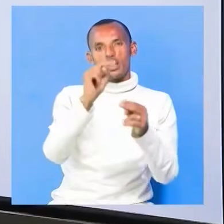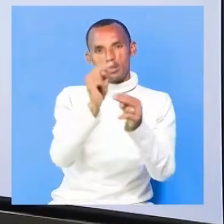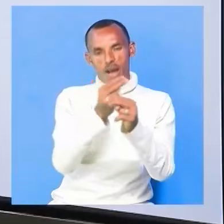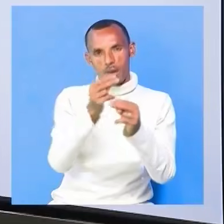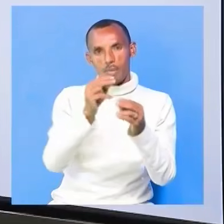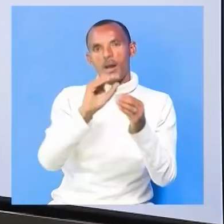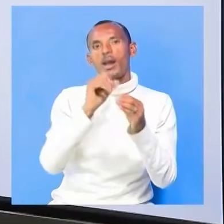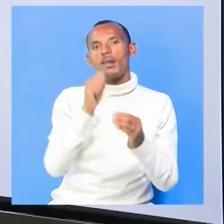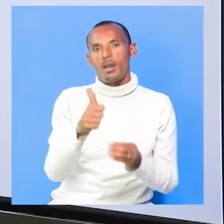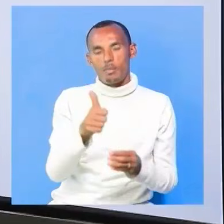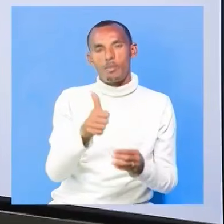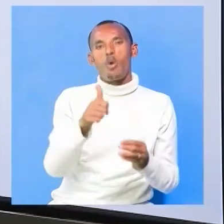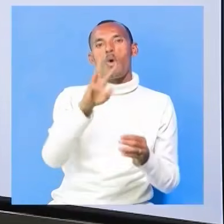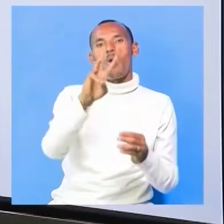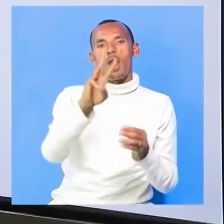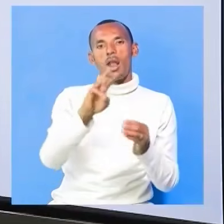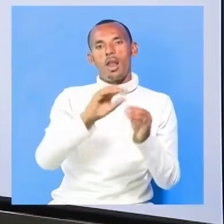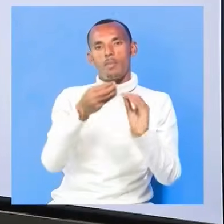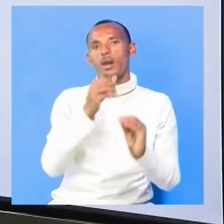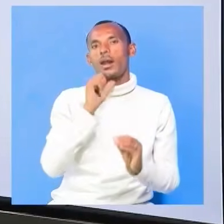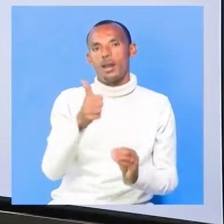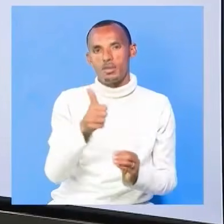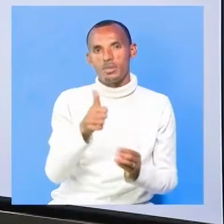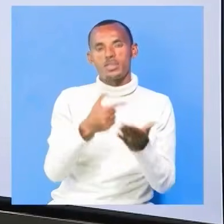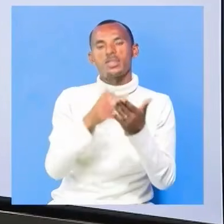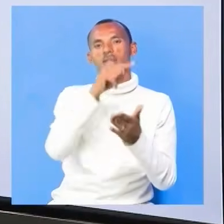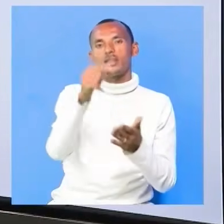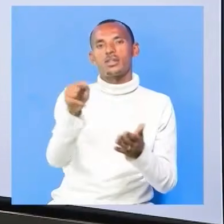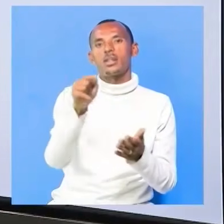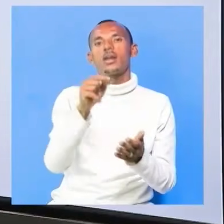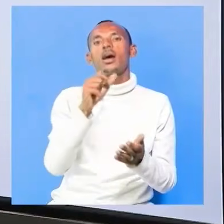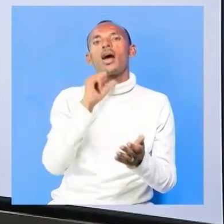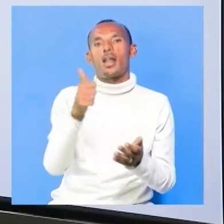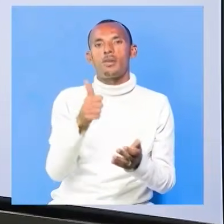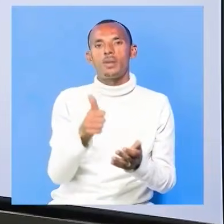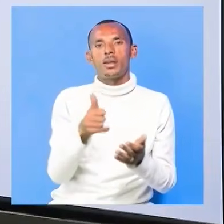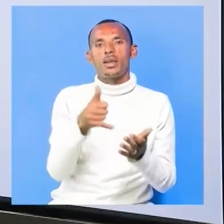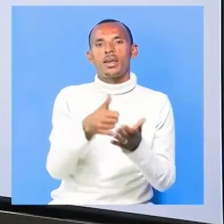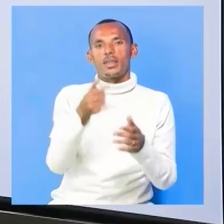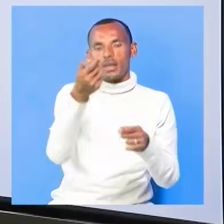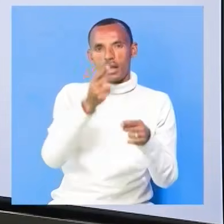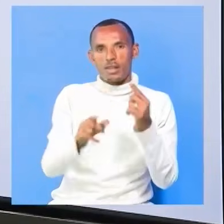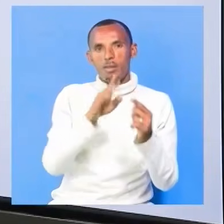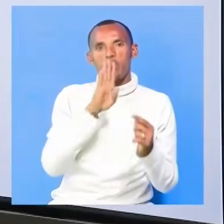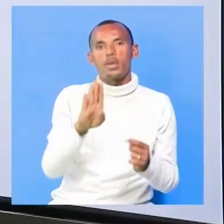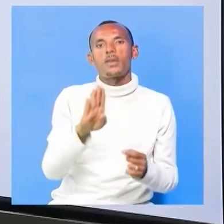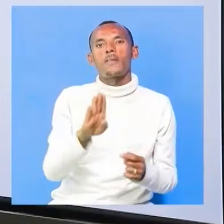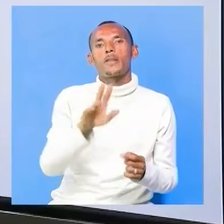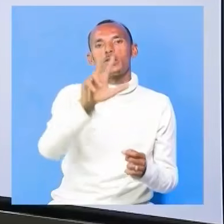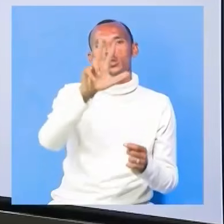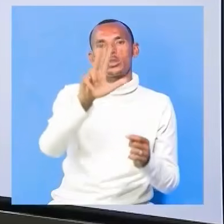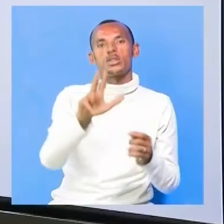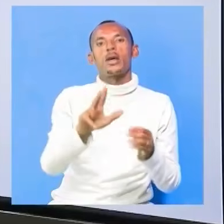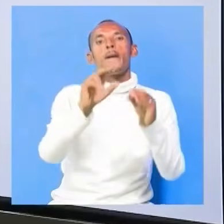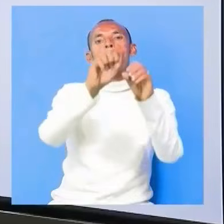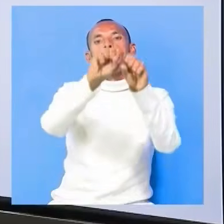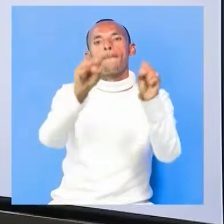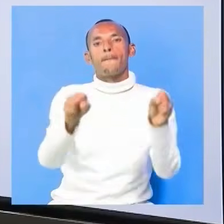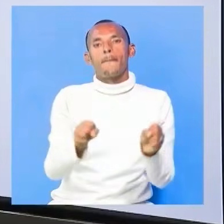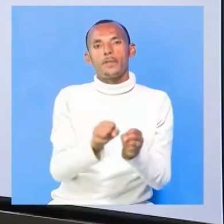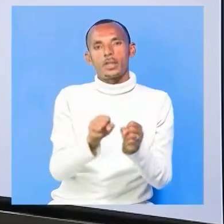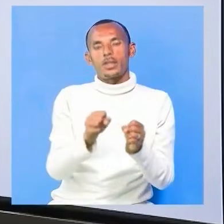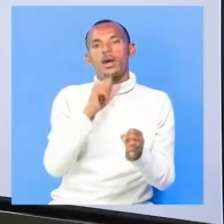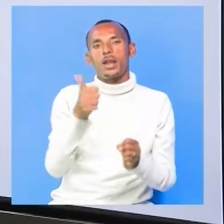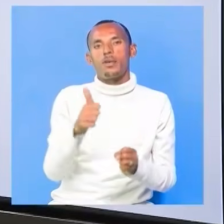This is not whole number. This is not integer. Okay? It can't be the member of these 3. So